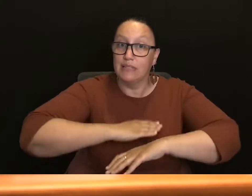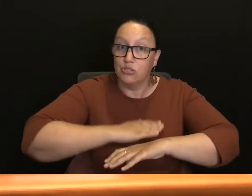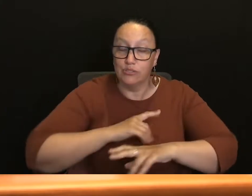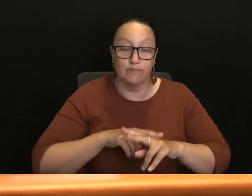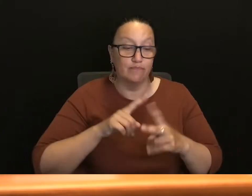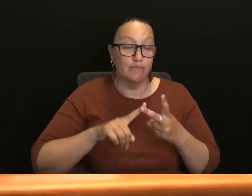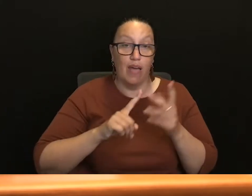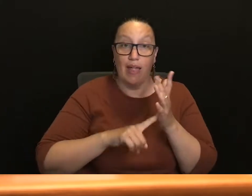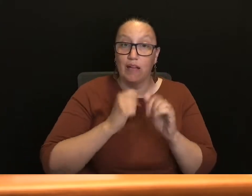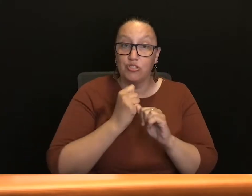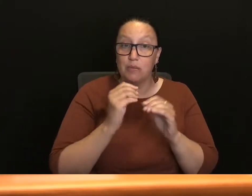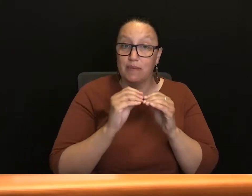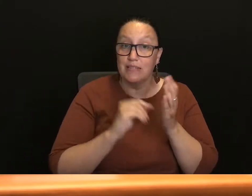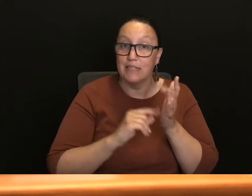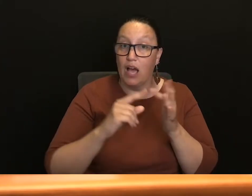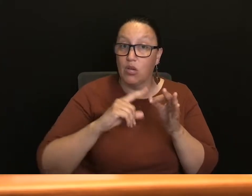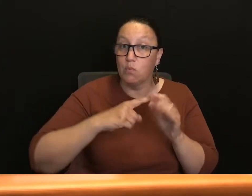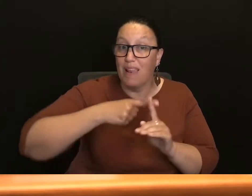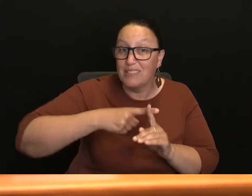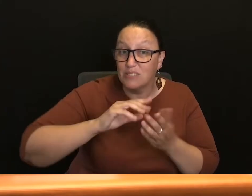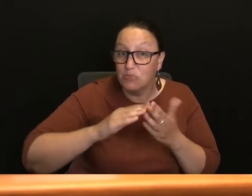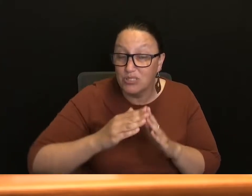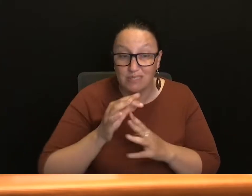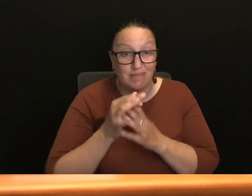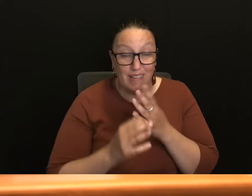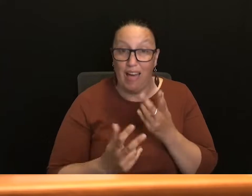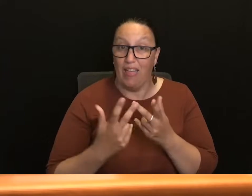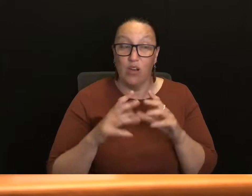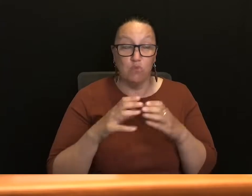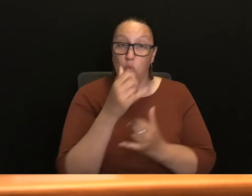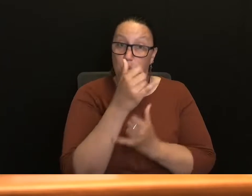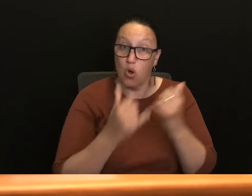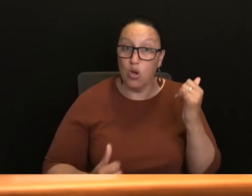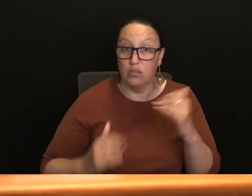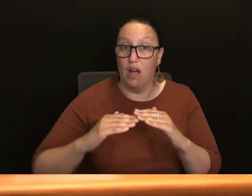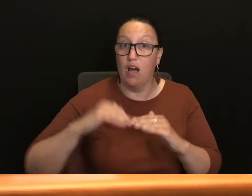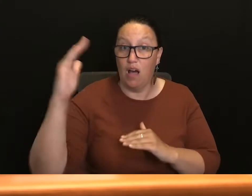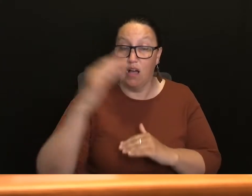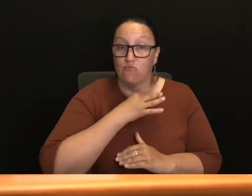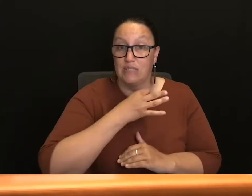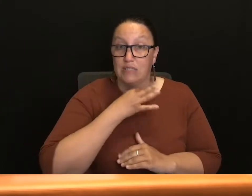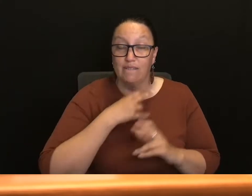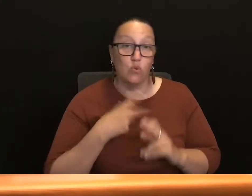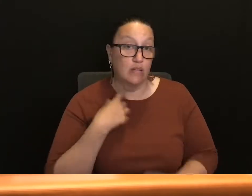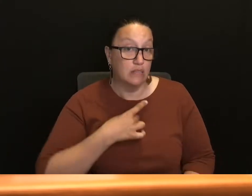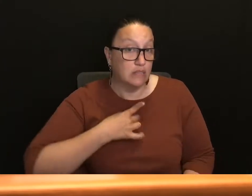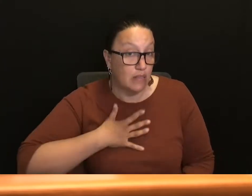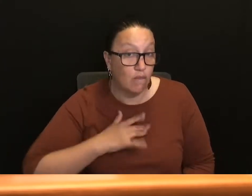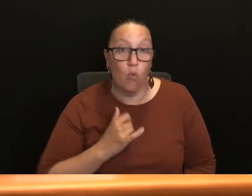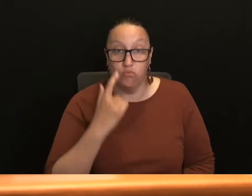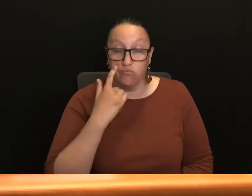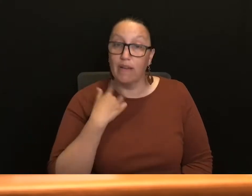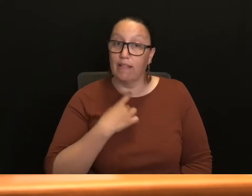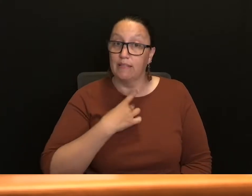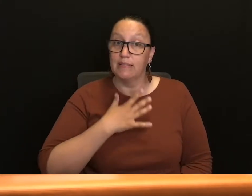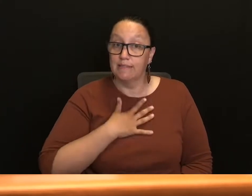LGBTIQ+ communities, so clearly there is an urgent need to address this and try and turn the tide. The good news is that we do have